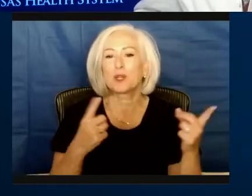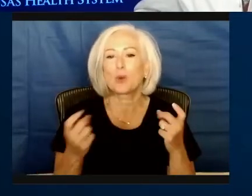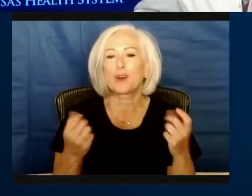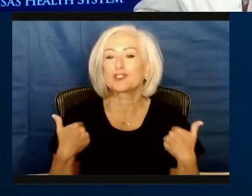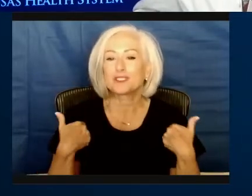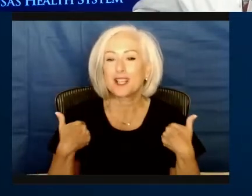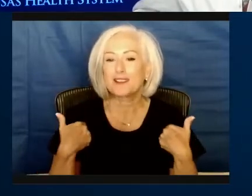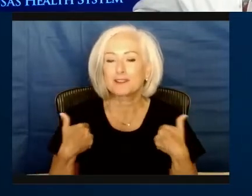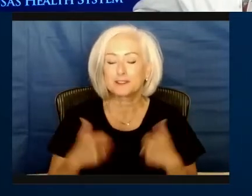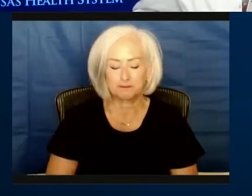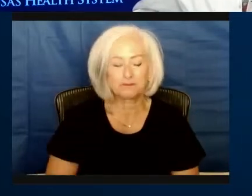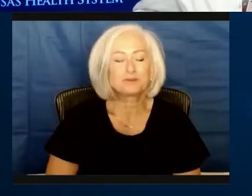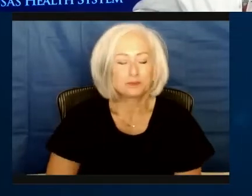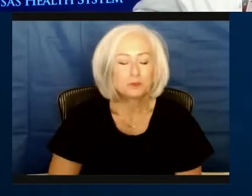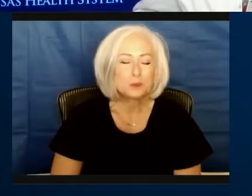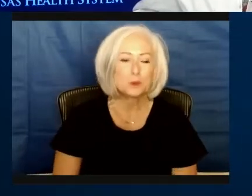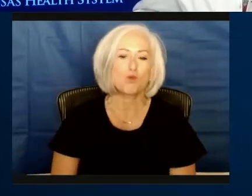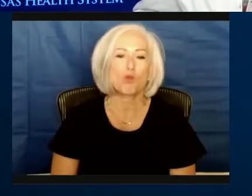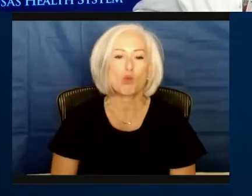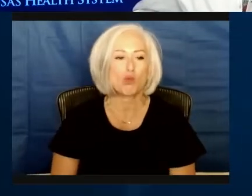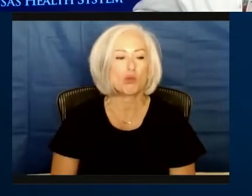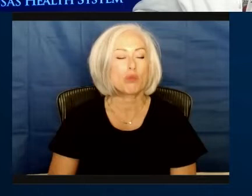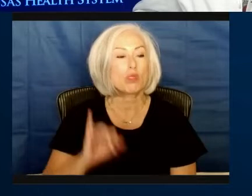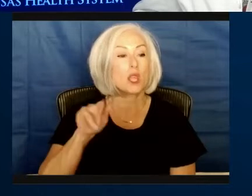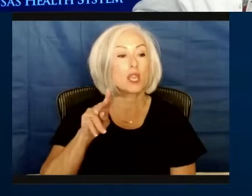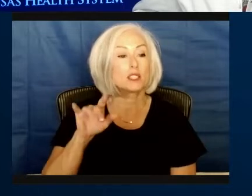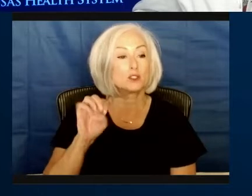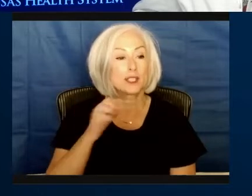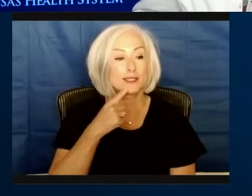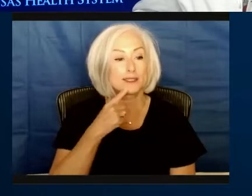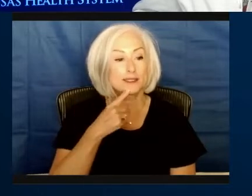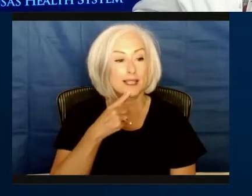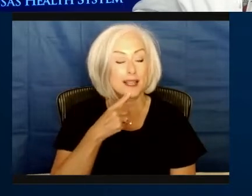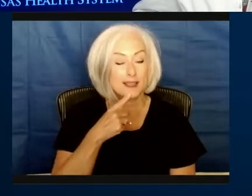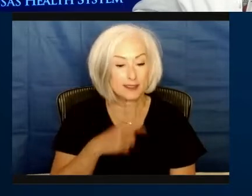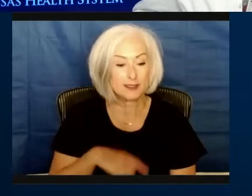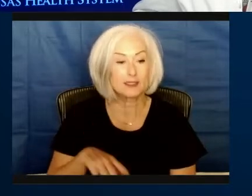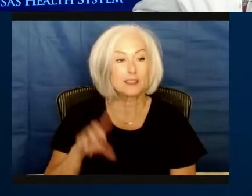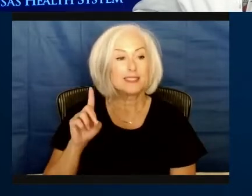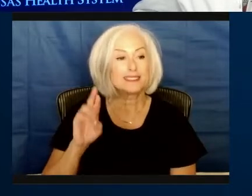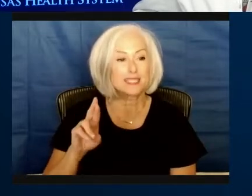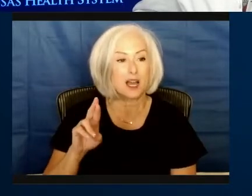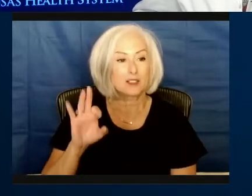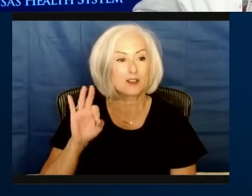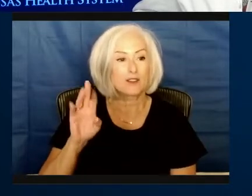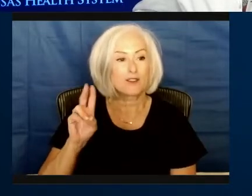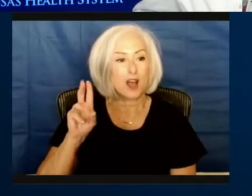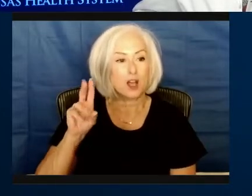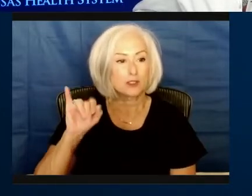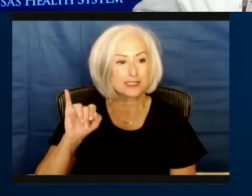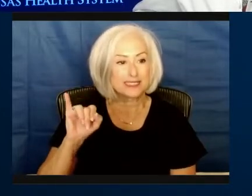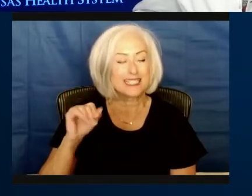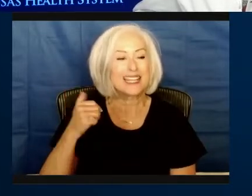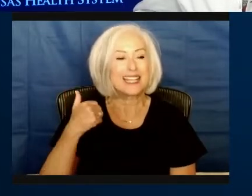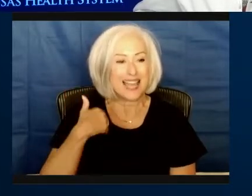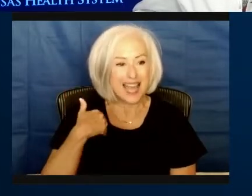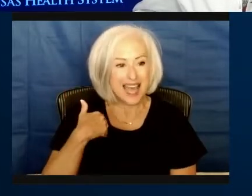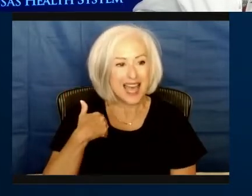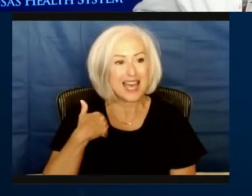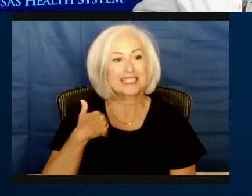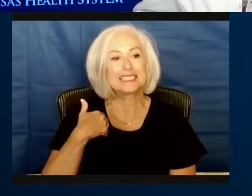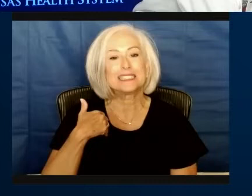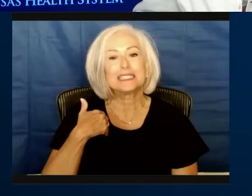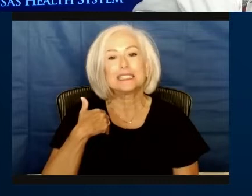have one from Gene. He said, word is that Dr. Fauci had symptom rebound after taking Paxlovid and had to take